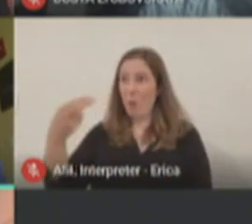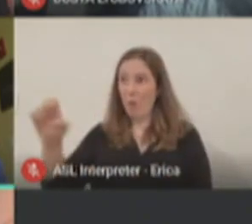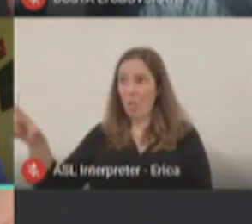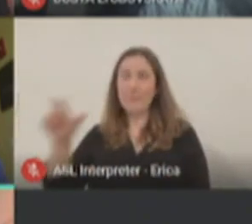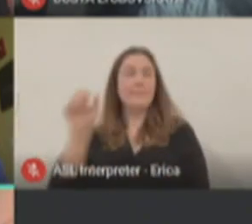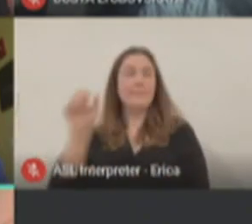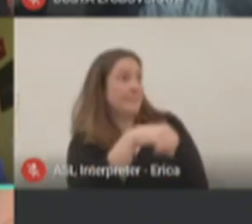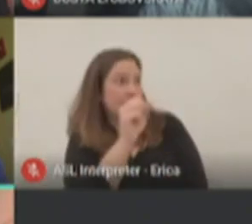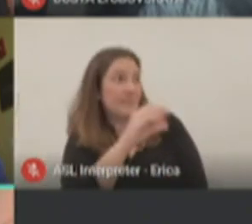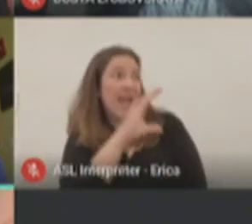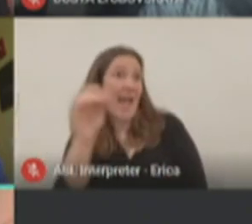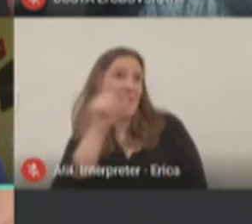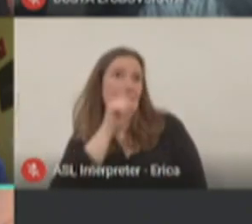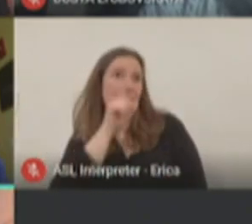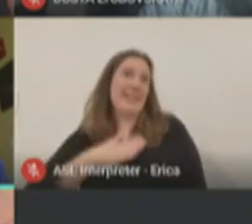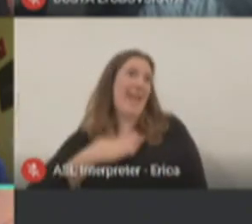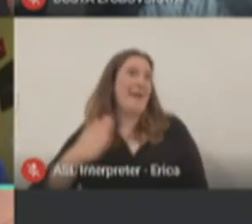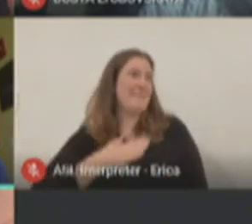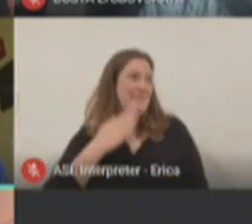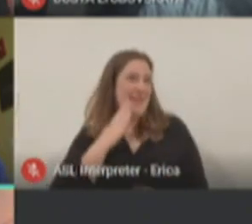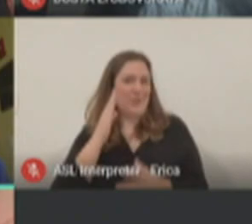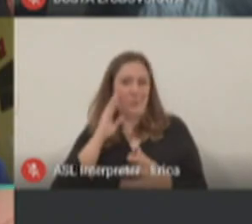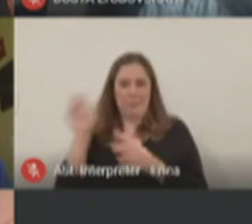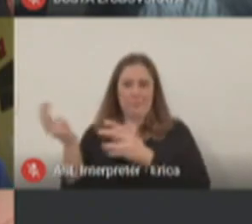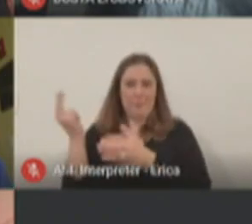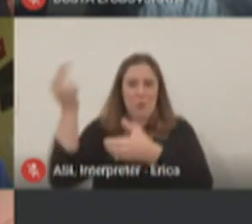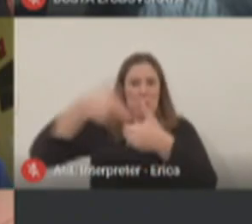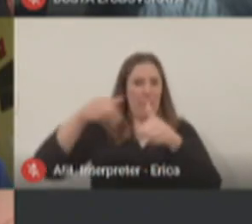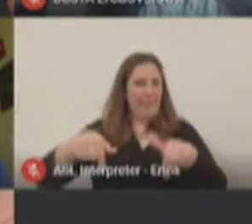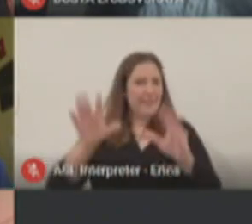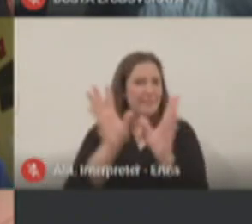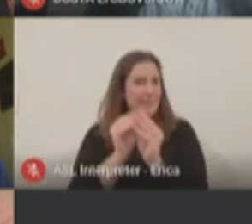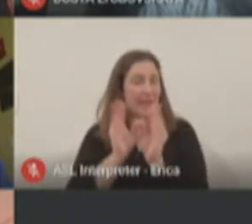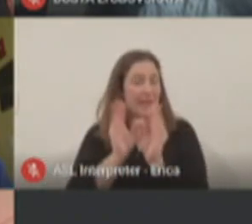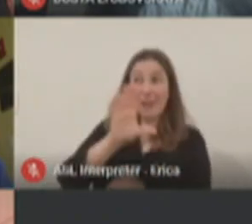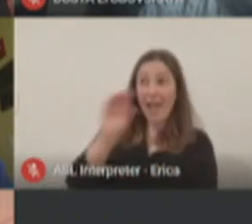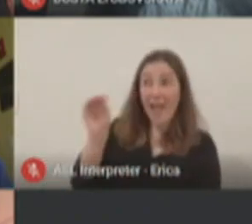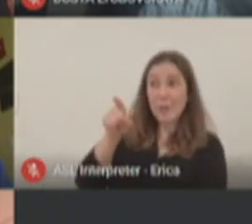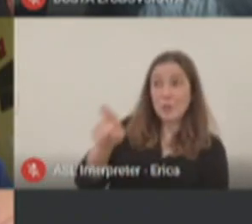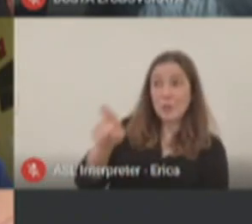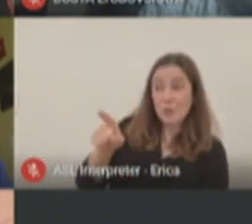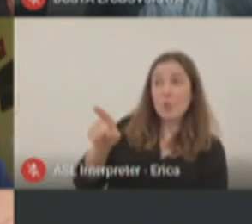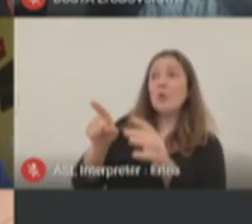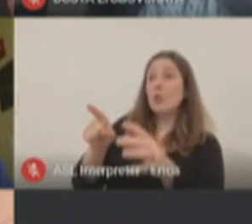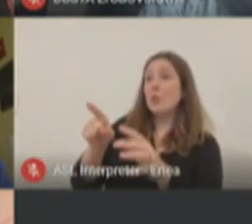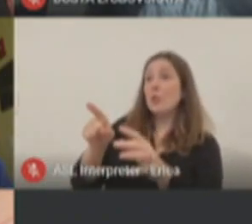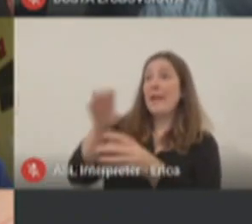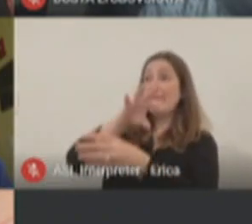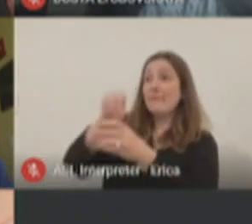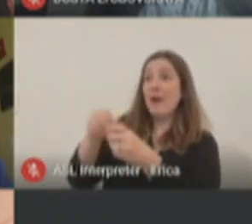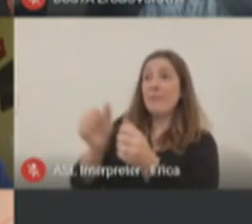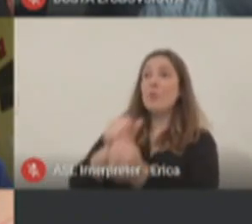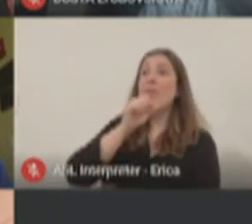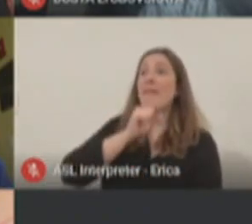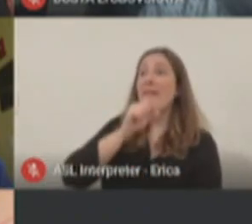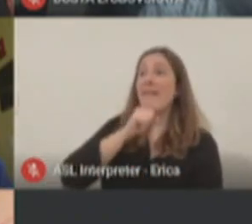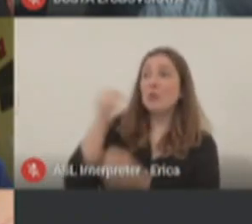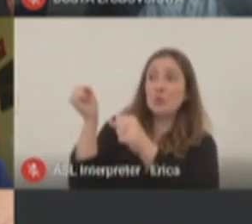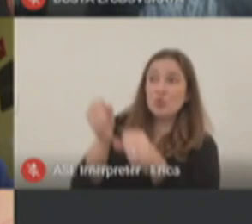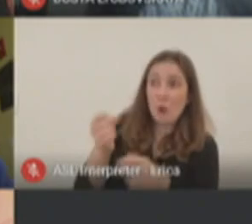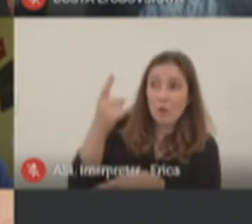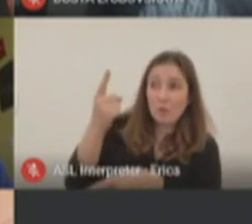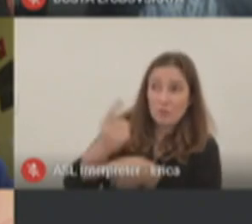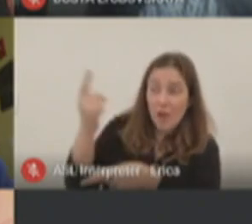And delighted to be here. And you're also active with Age Strong, is that right? And you like to work on